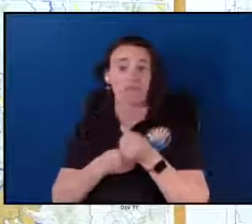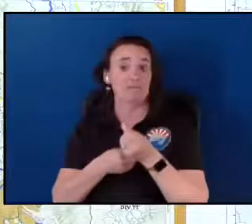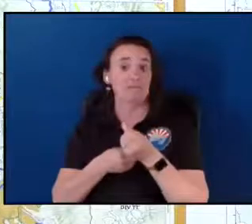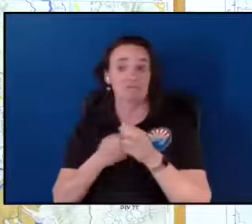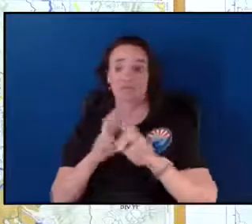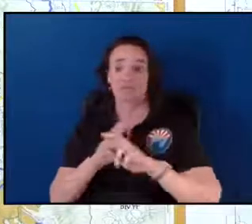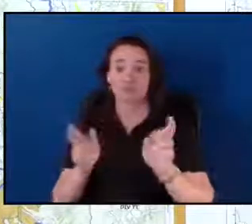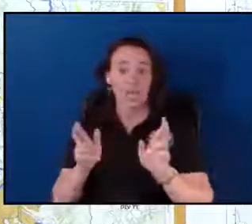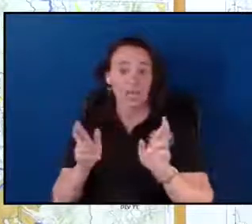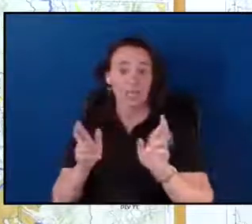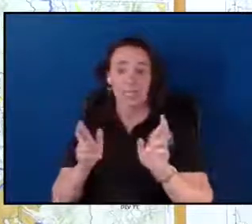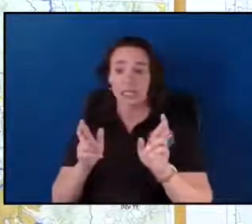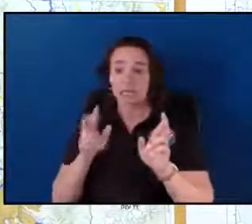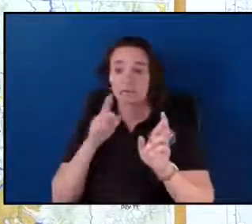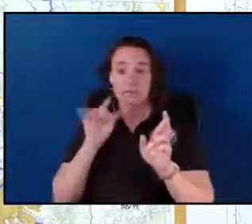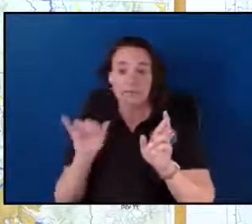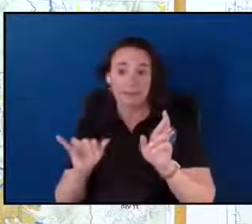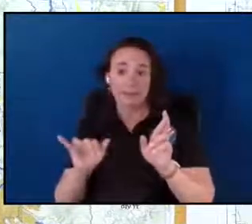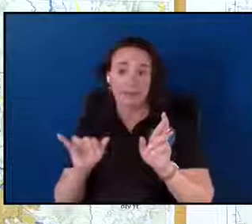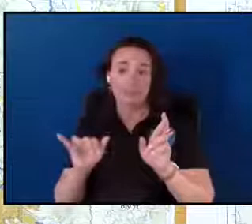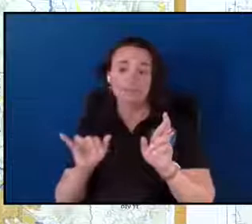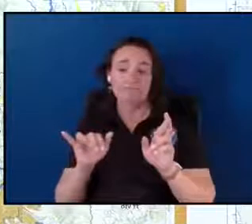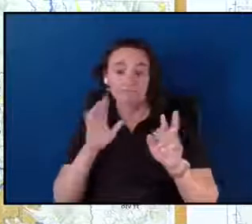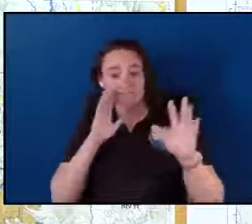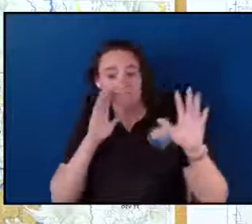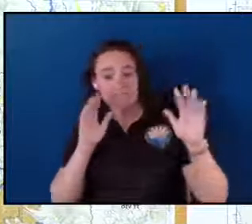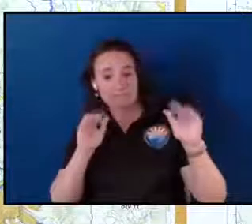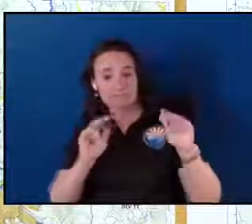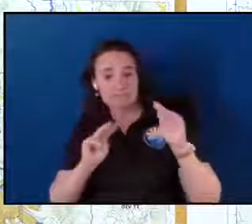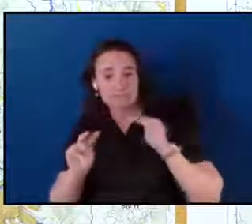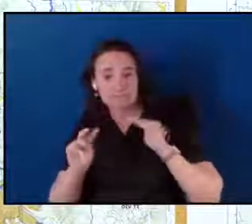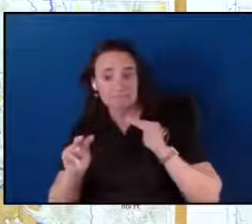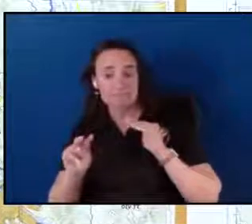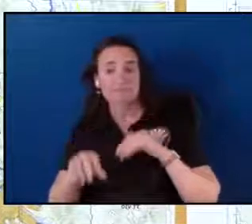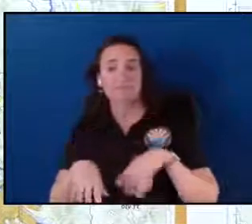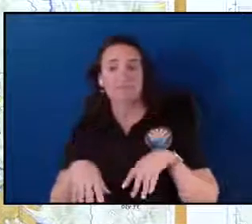on that. Still have a lot of contingency lines going in